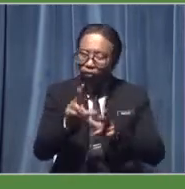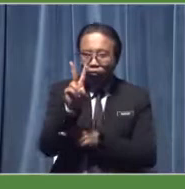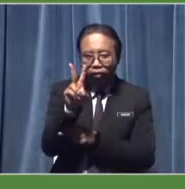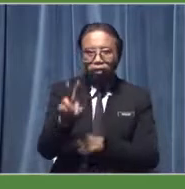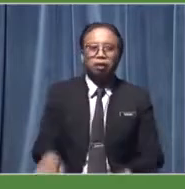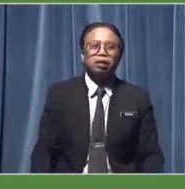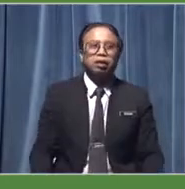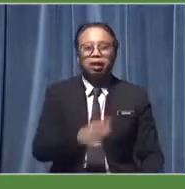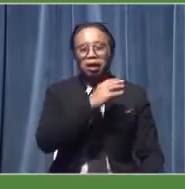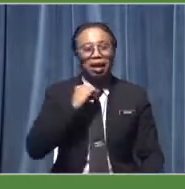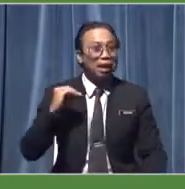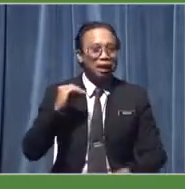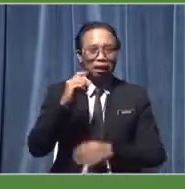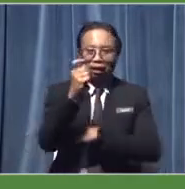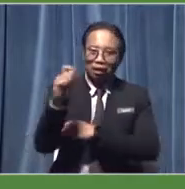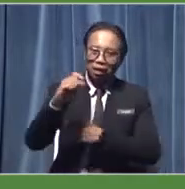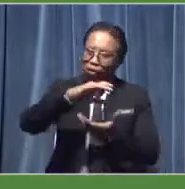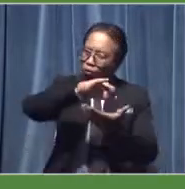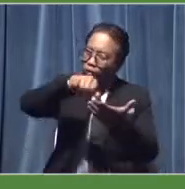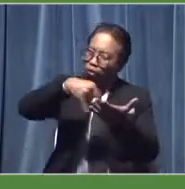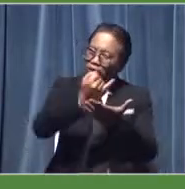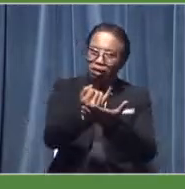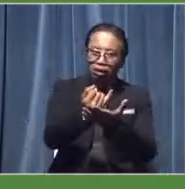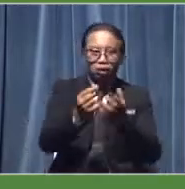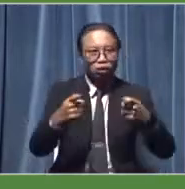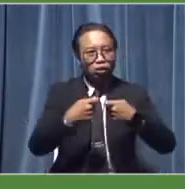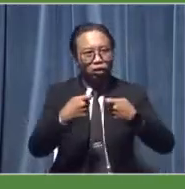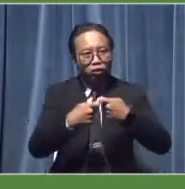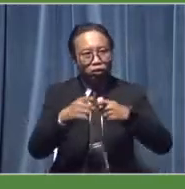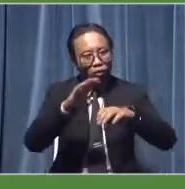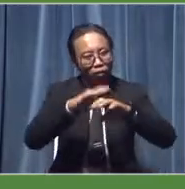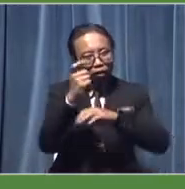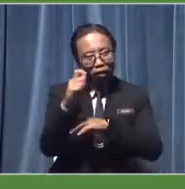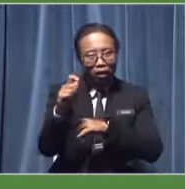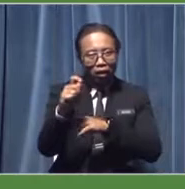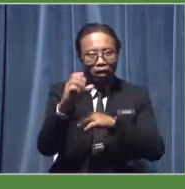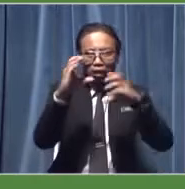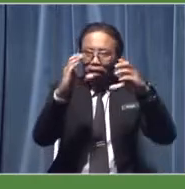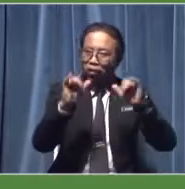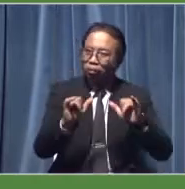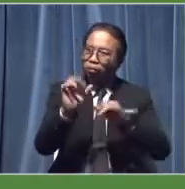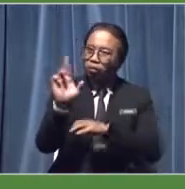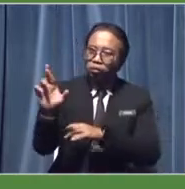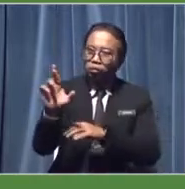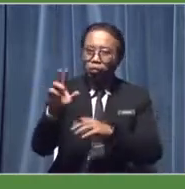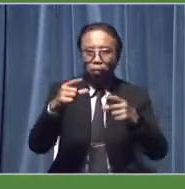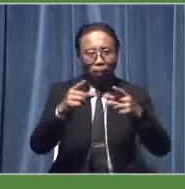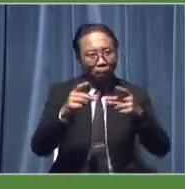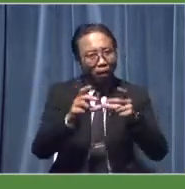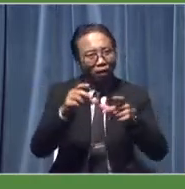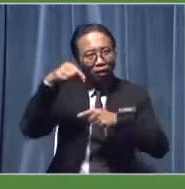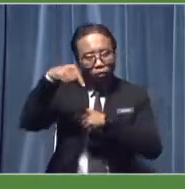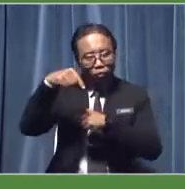the total charge stored on the capacitor plates Q is